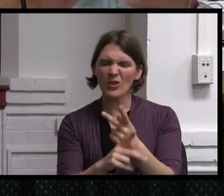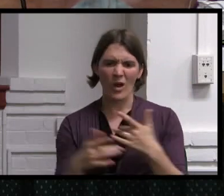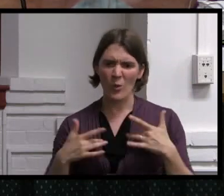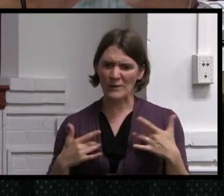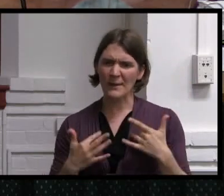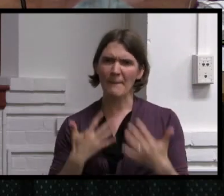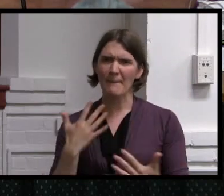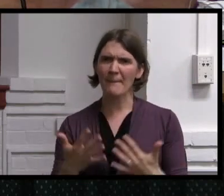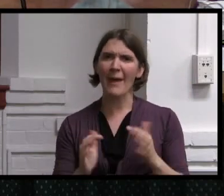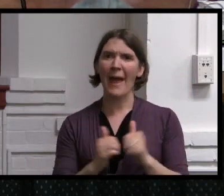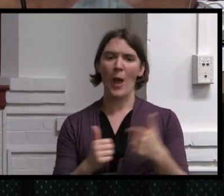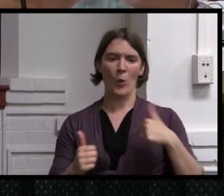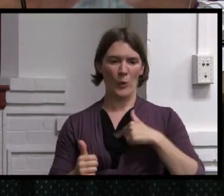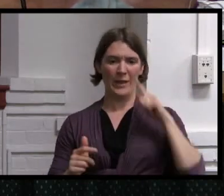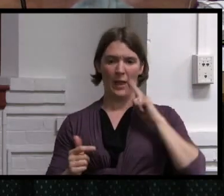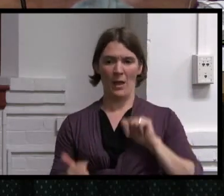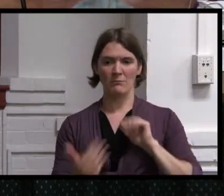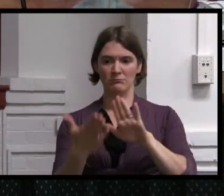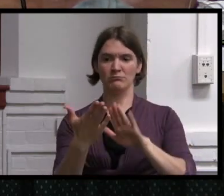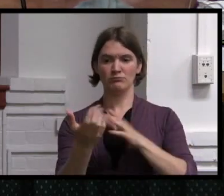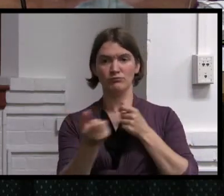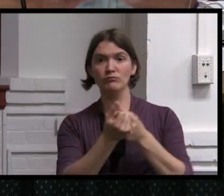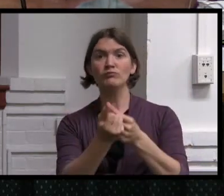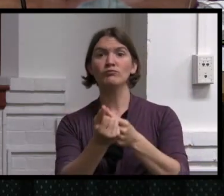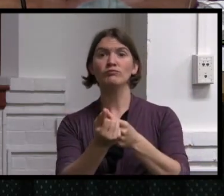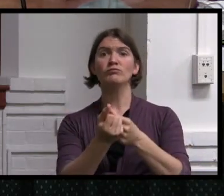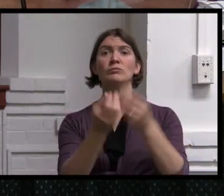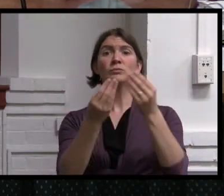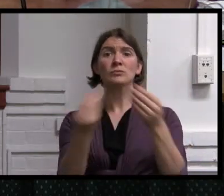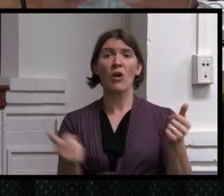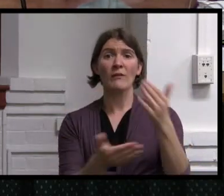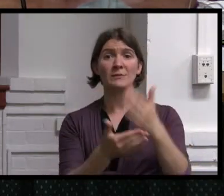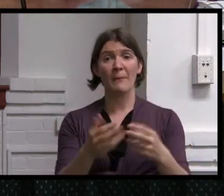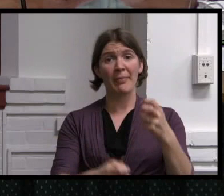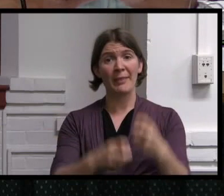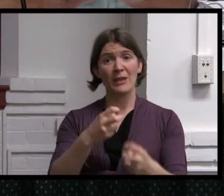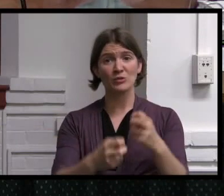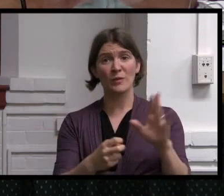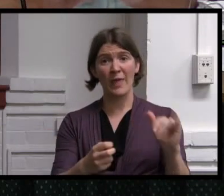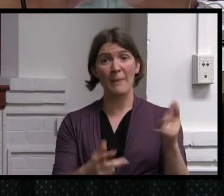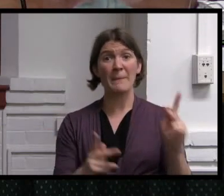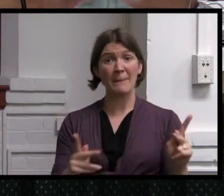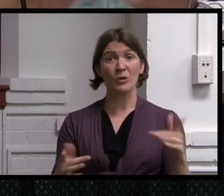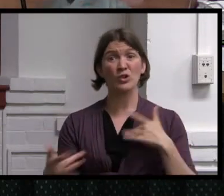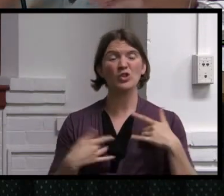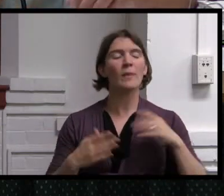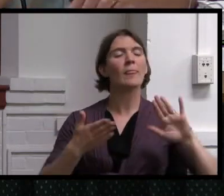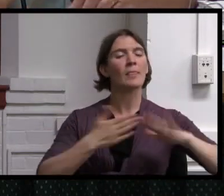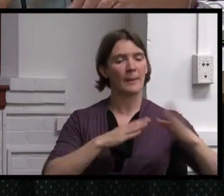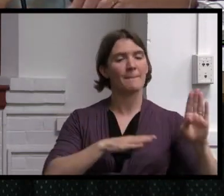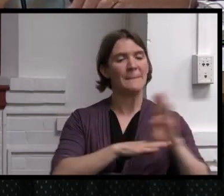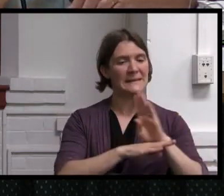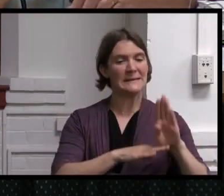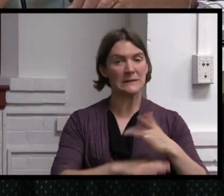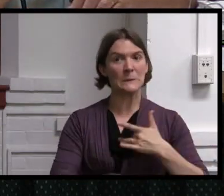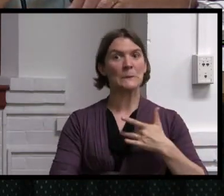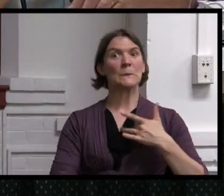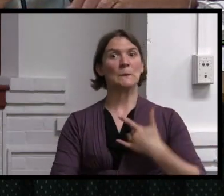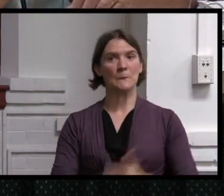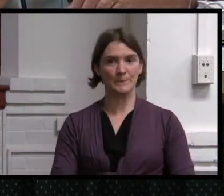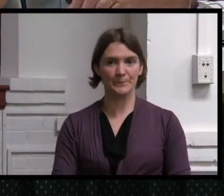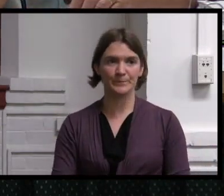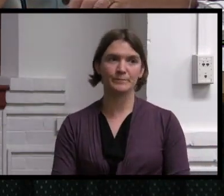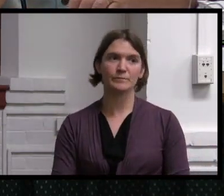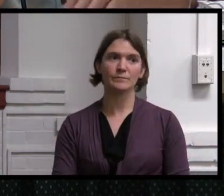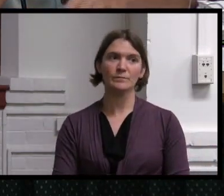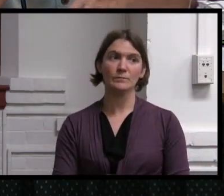some Brattleboro solutions to some issues that are especially our merchants have.